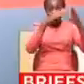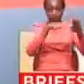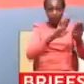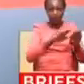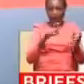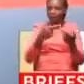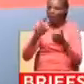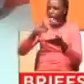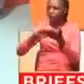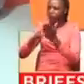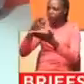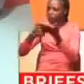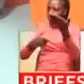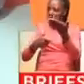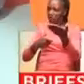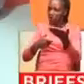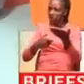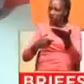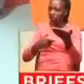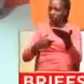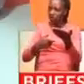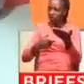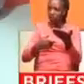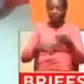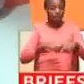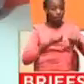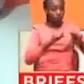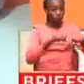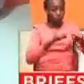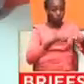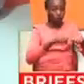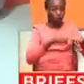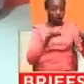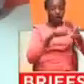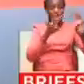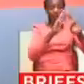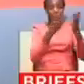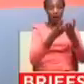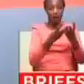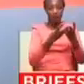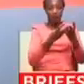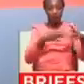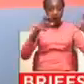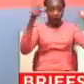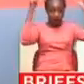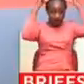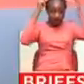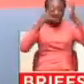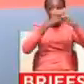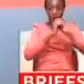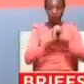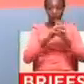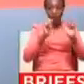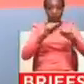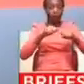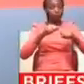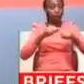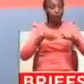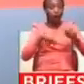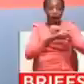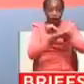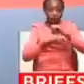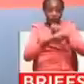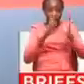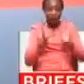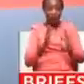covered your star, what do you mean? It's possible, in the world of witchcraft, it's possible to steal somebody's destiny. See, everybody